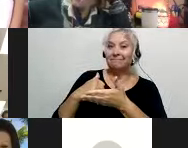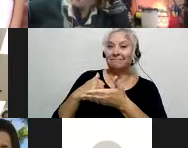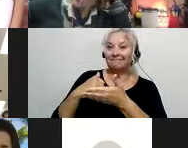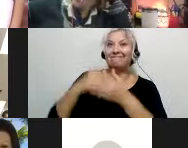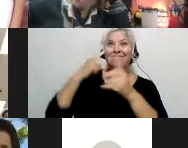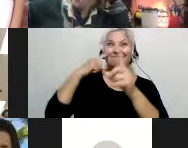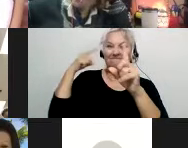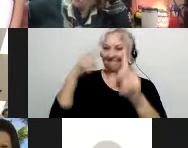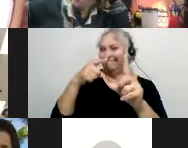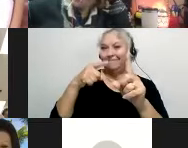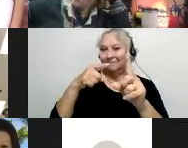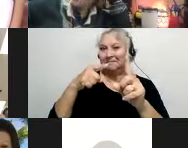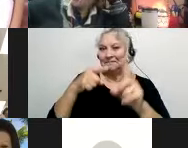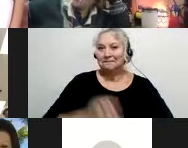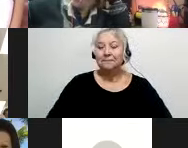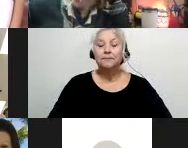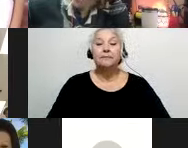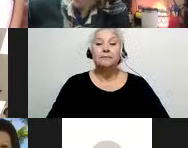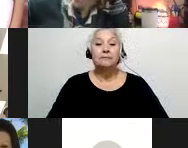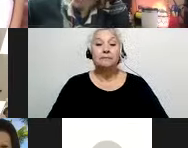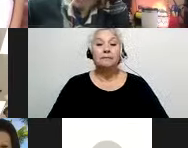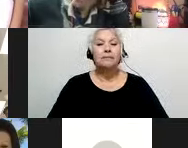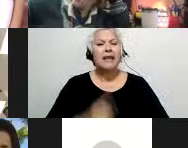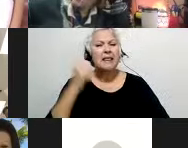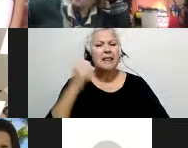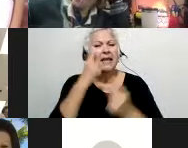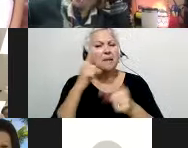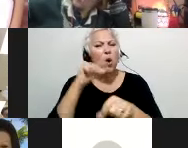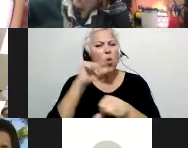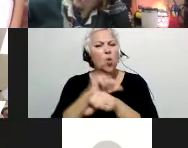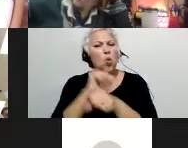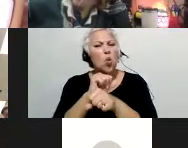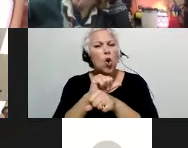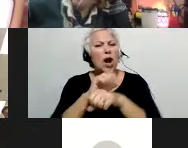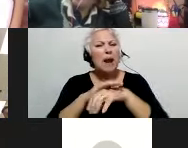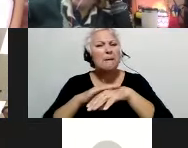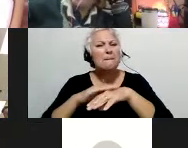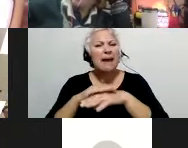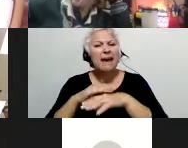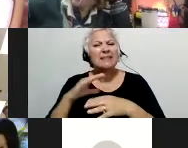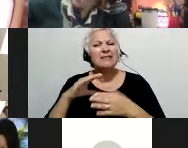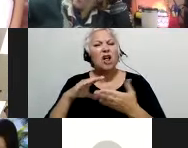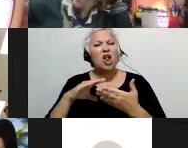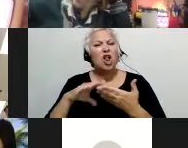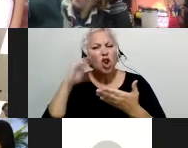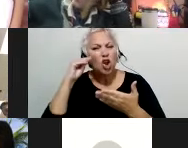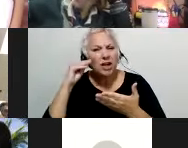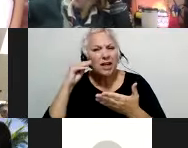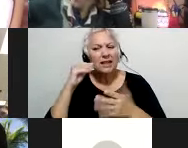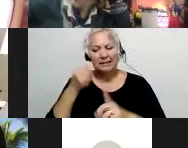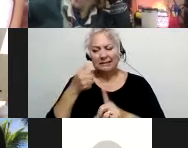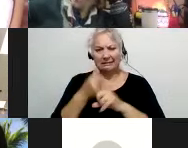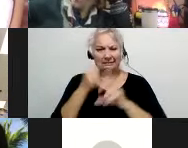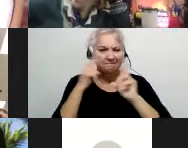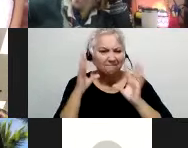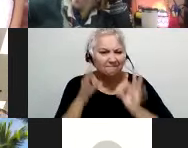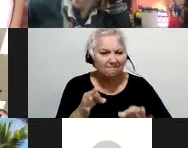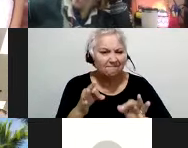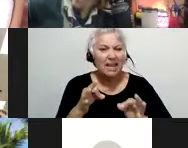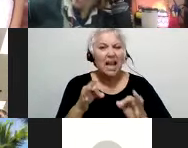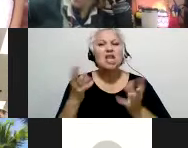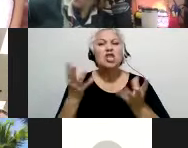be. Again, consider work-based learning opportunities and instruction in self-determination and soft